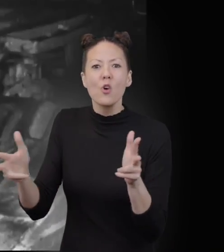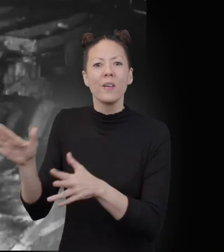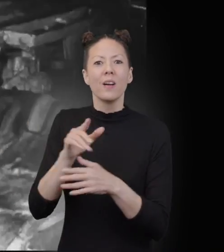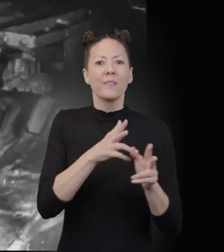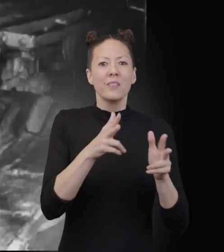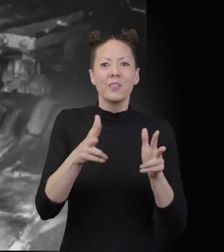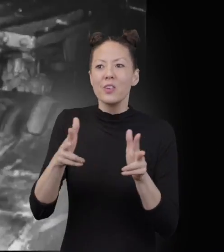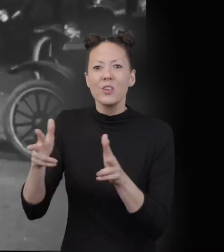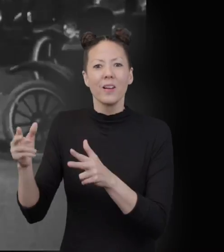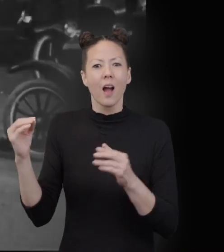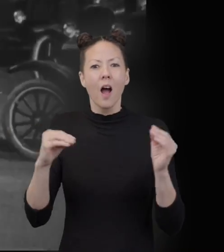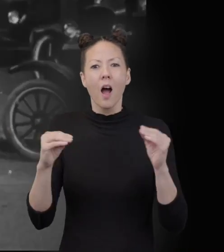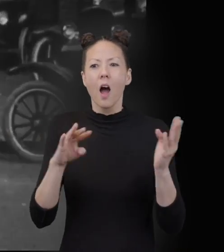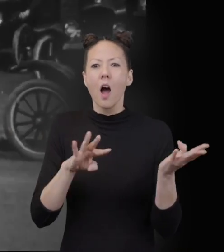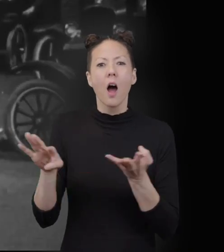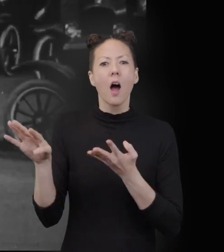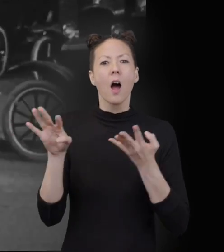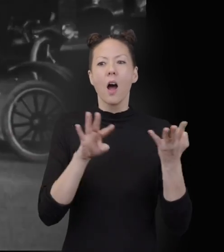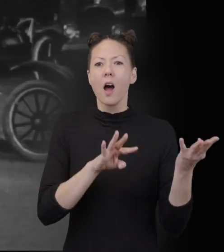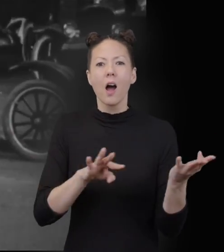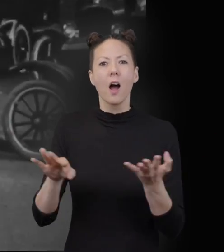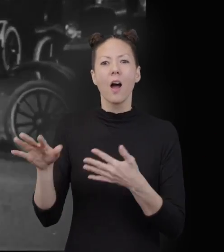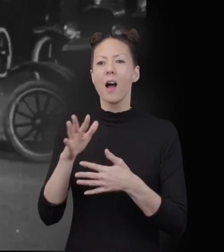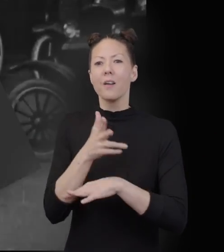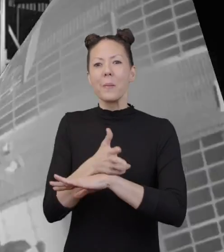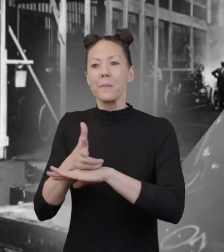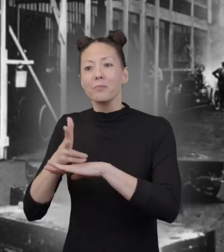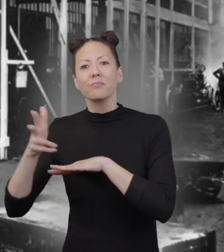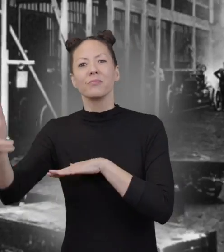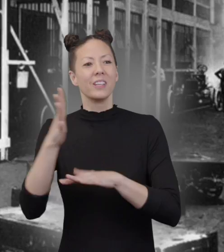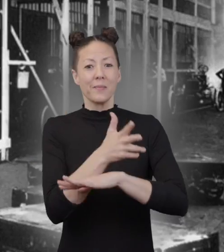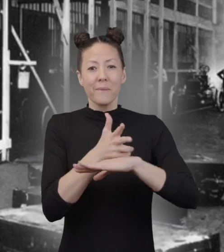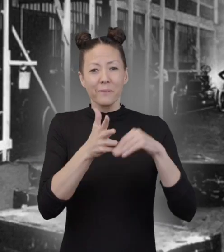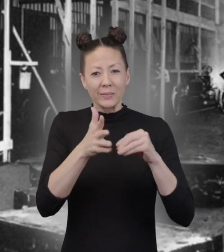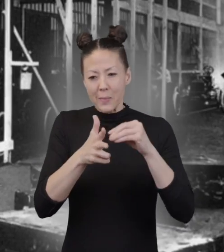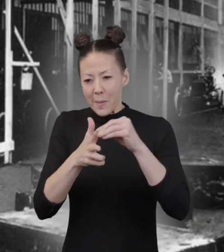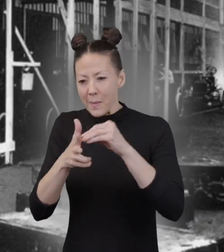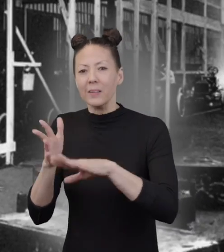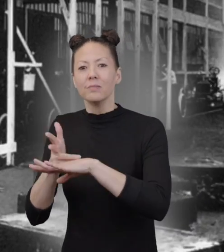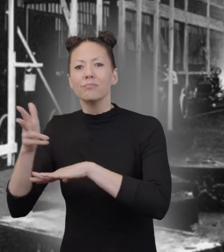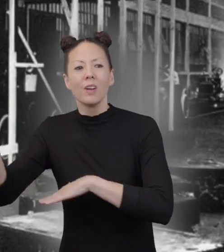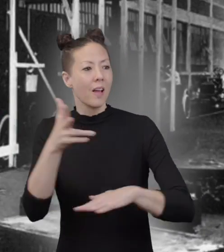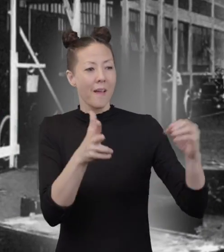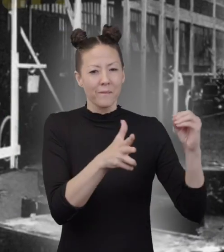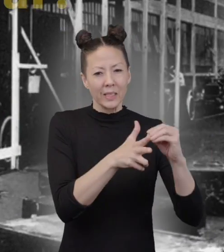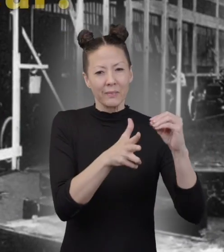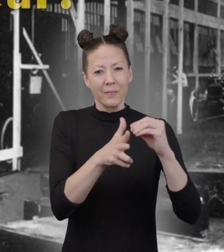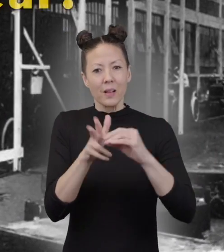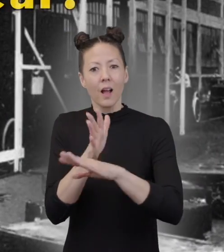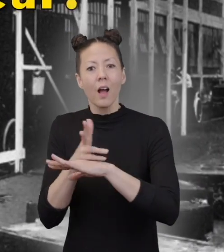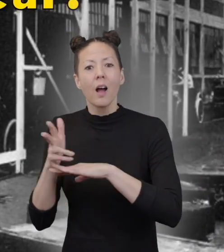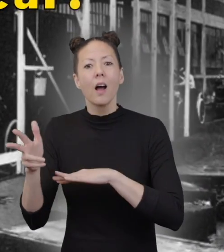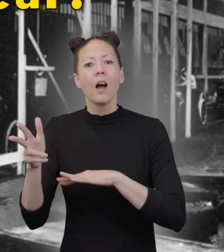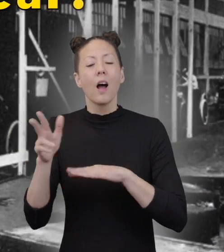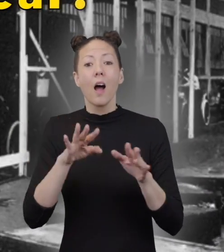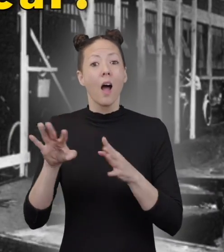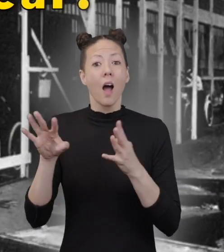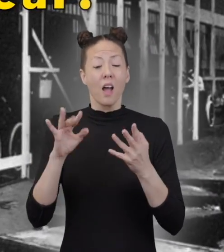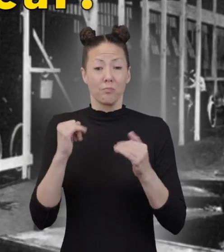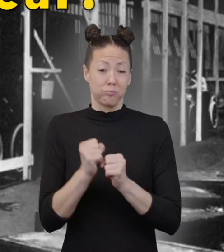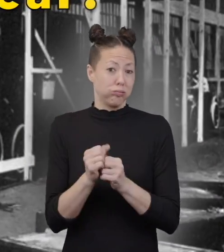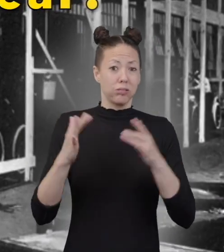was able to crank out 1 car every hour and a half using this method, or a whopping 2 million